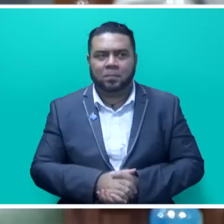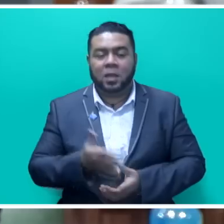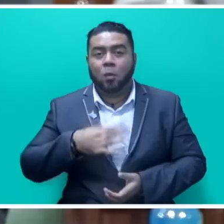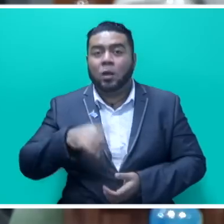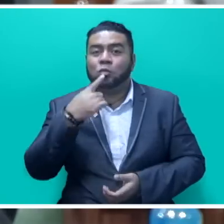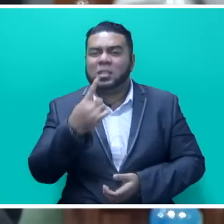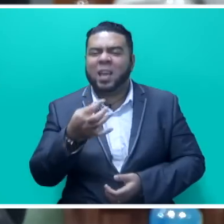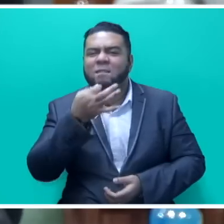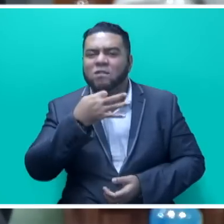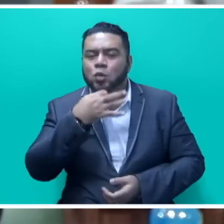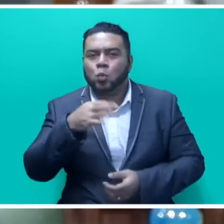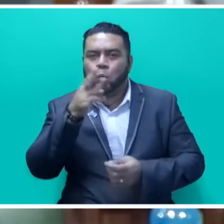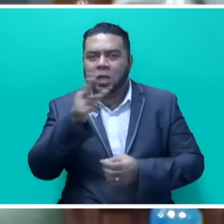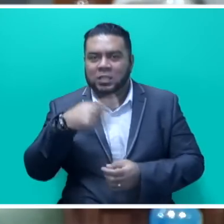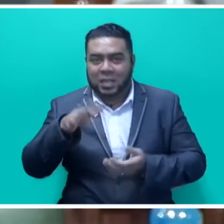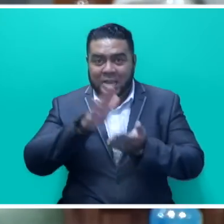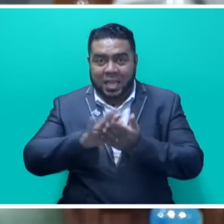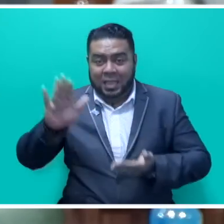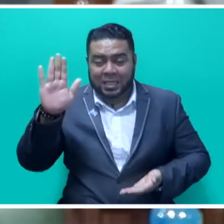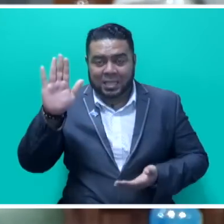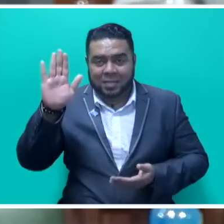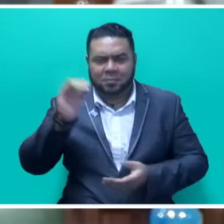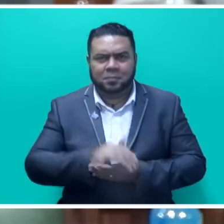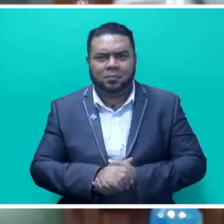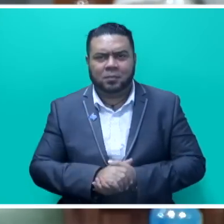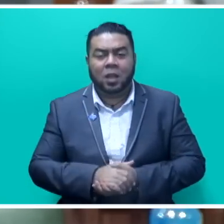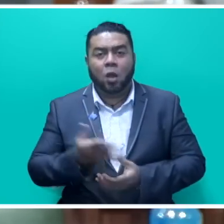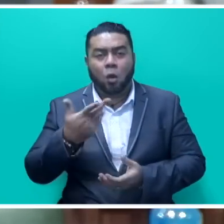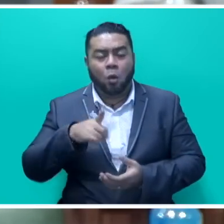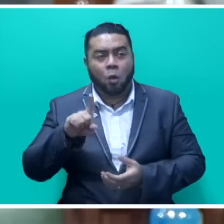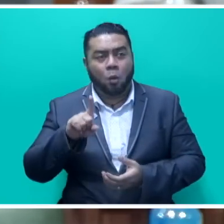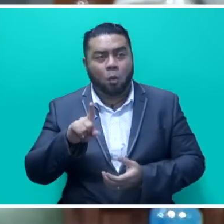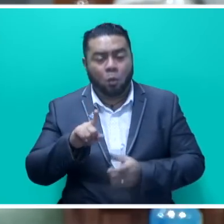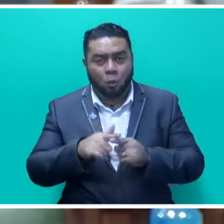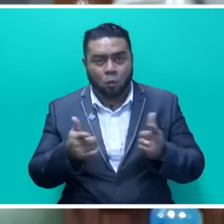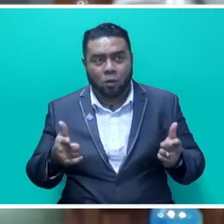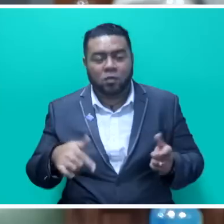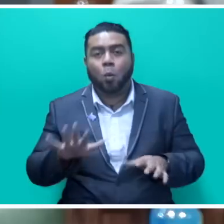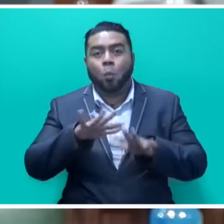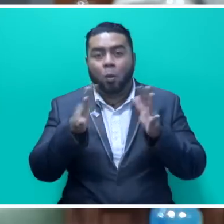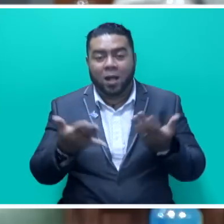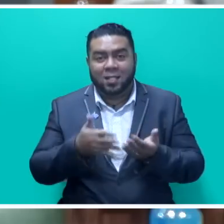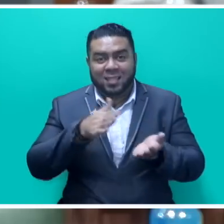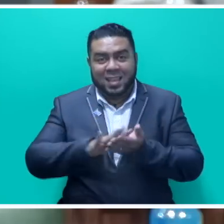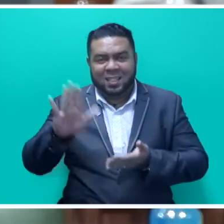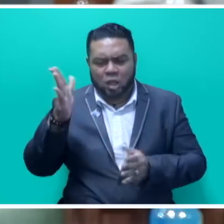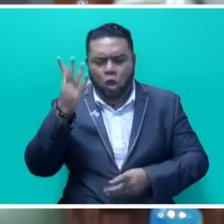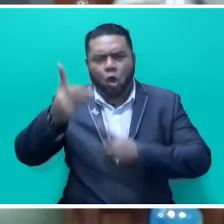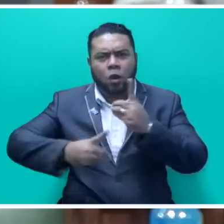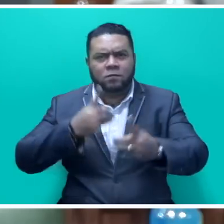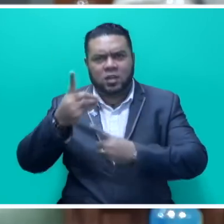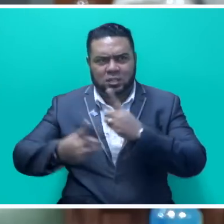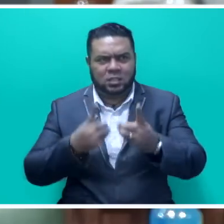want to say a few words in Hindi on the occasion of the World Hindi Conference that